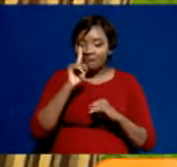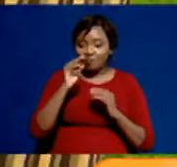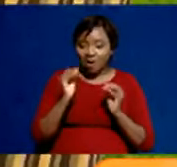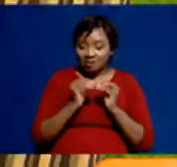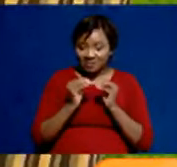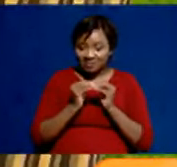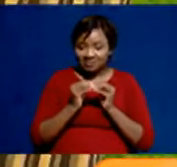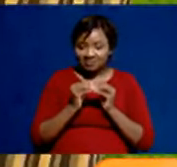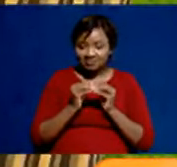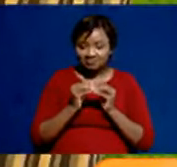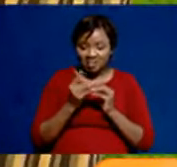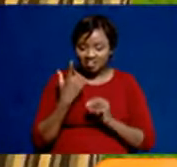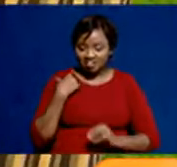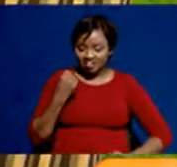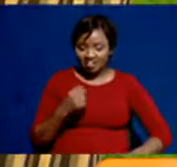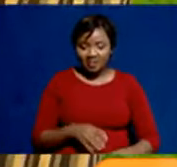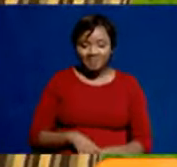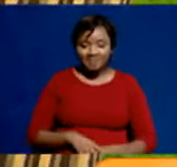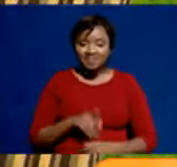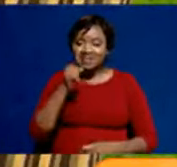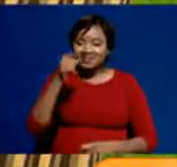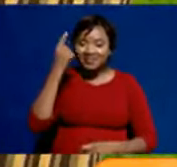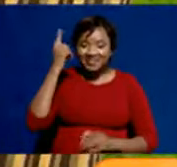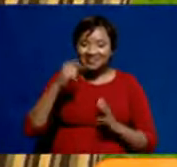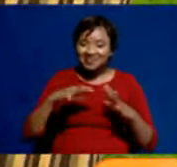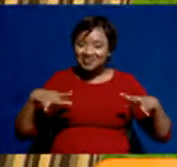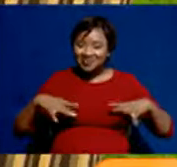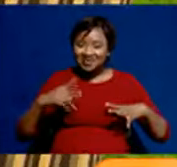I missed. Yeah. What are your plans for Christmas?